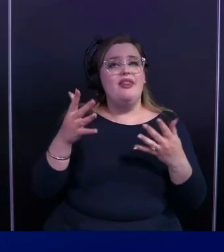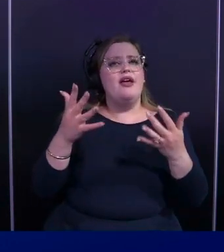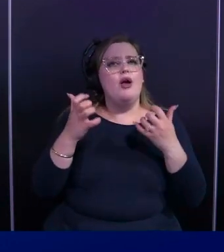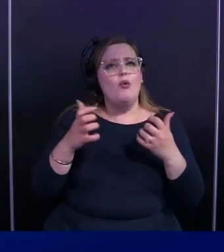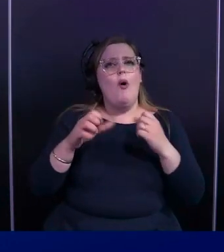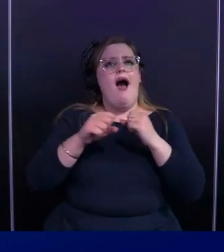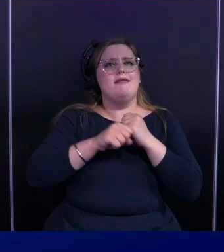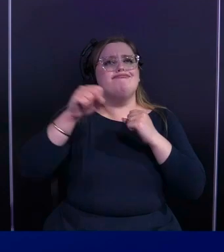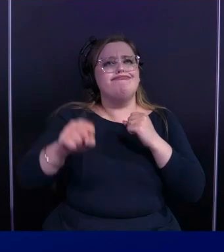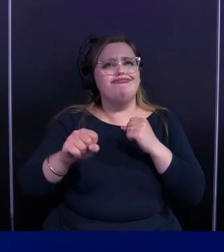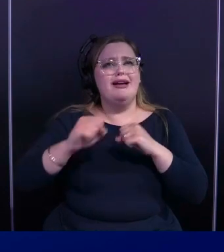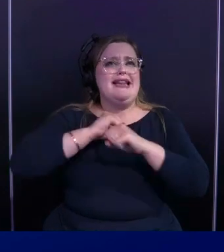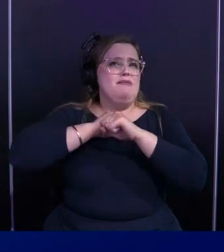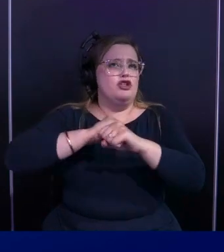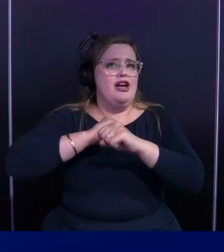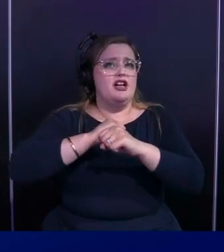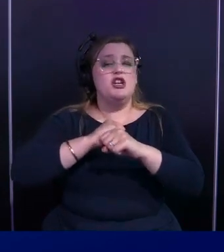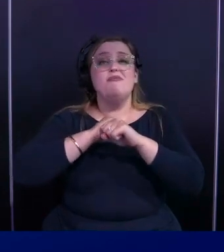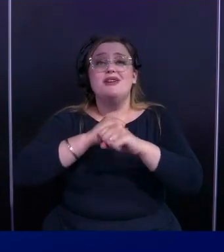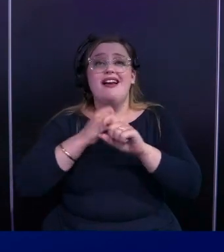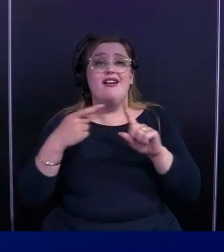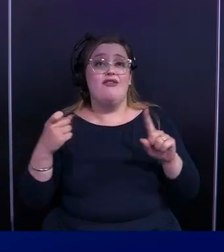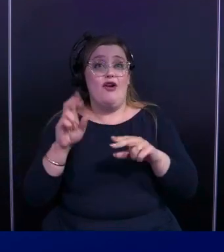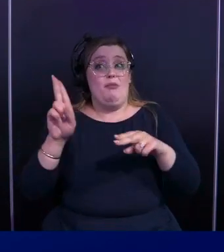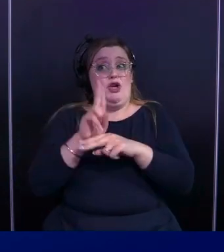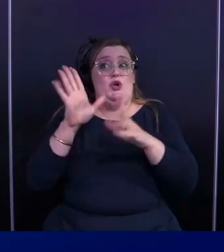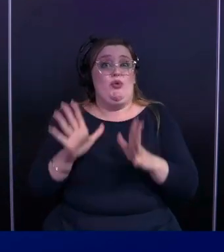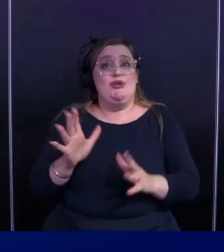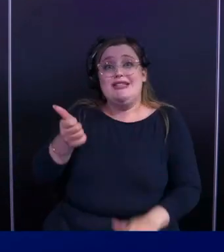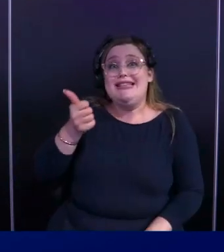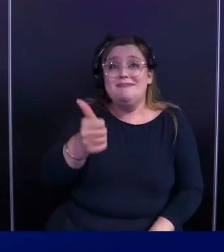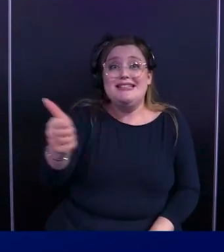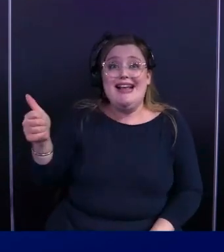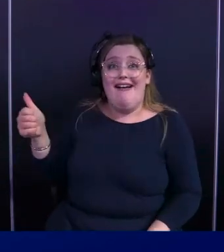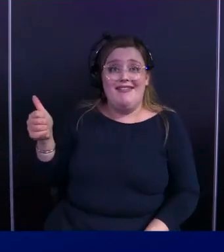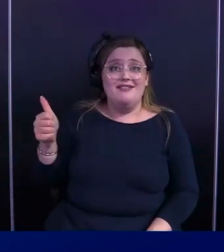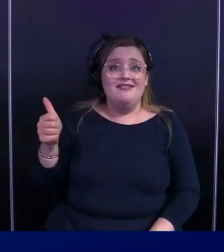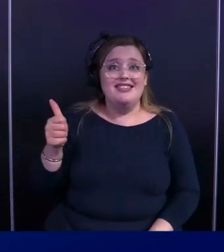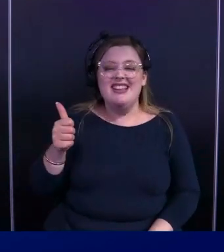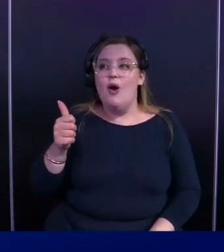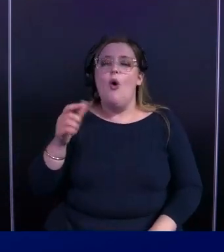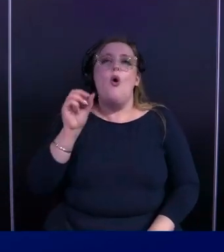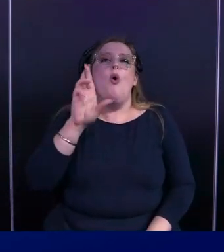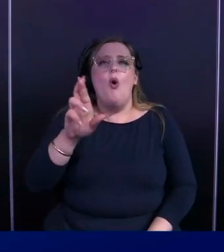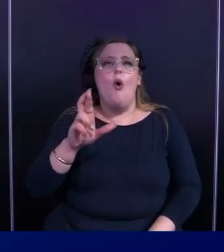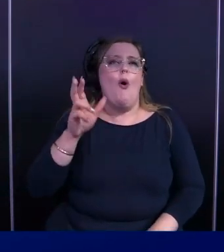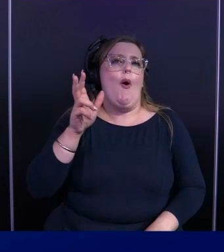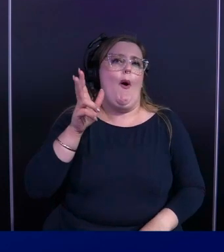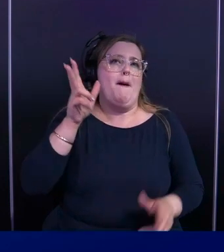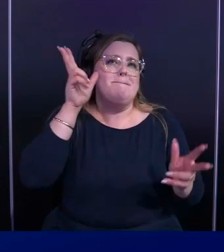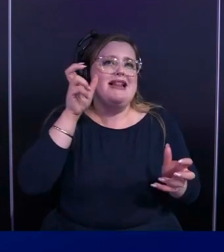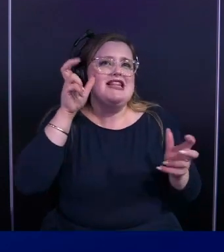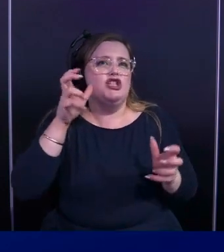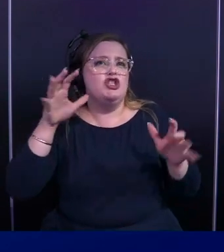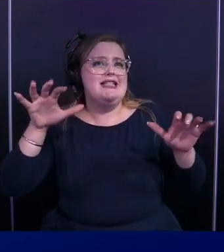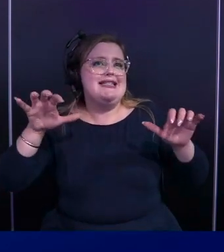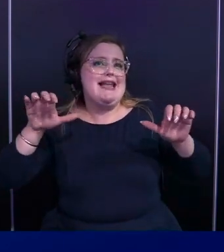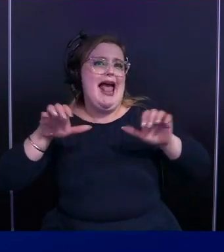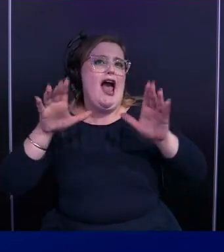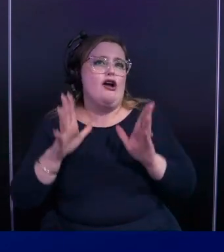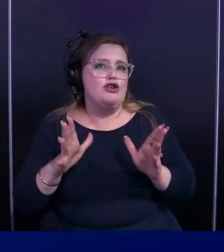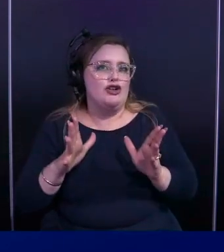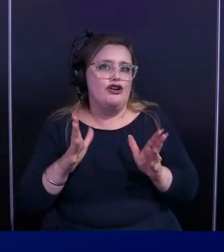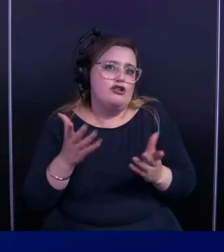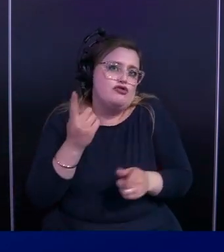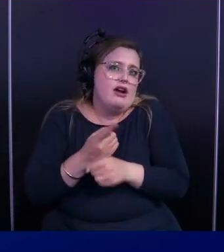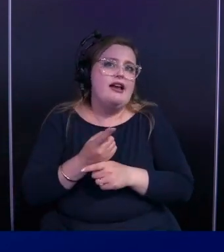and even protect it from users at their end, from themselves, or malicious actors, as you said, who could pose as admin level users at their end.